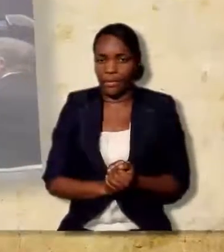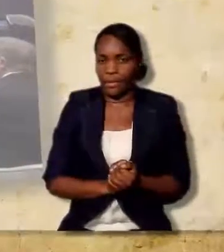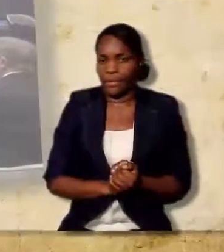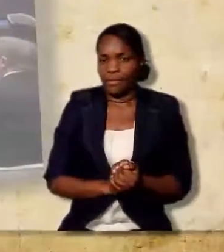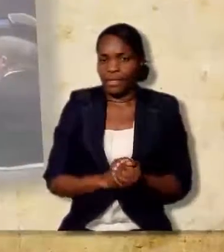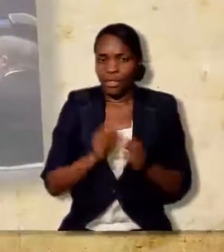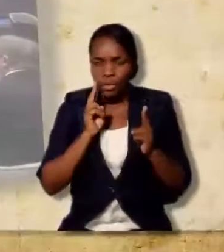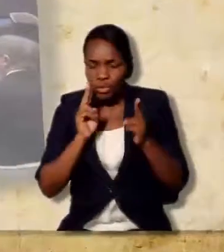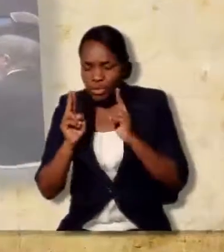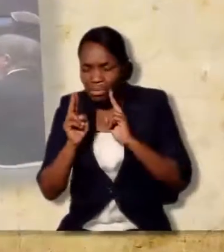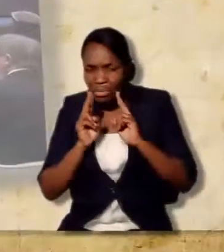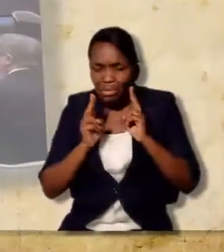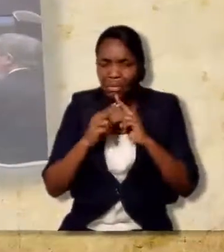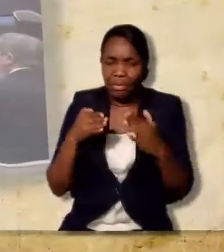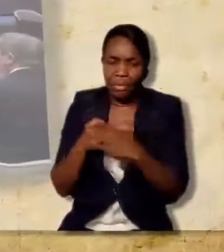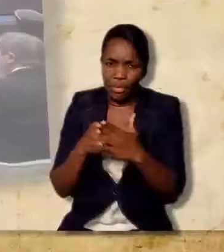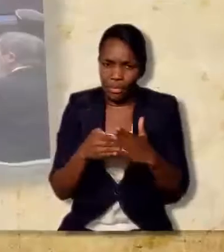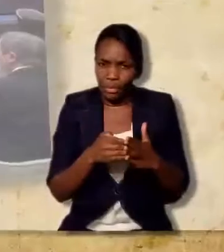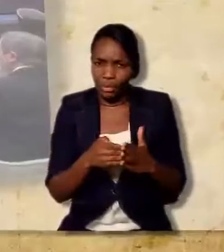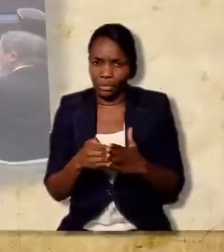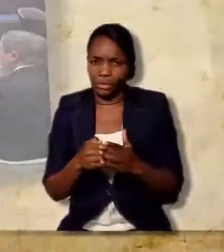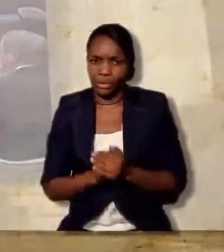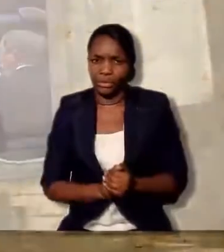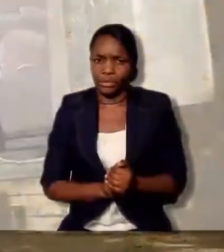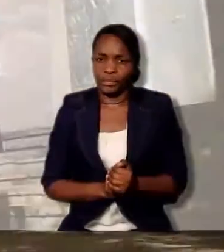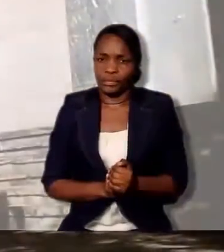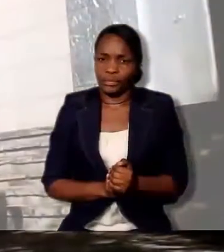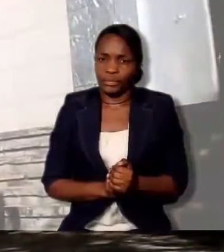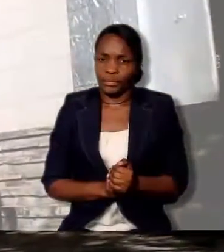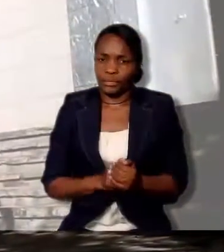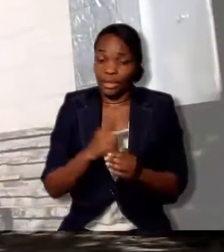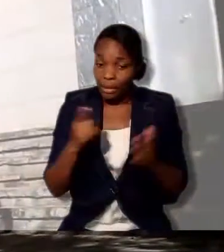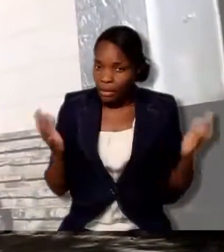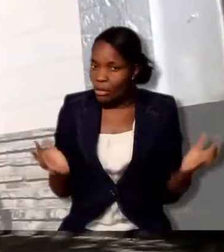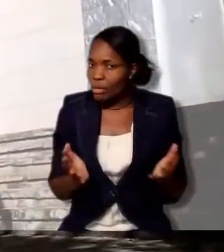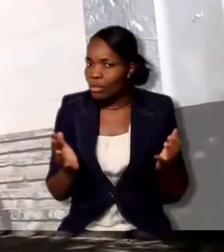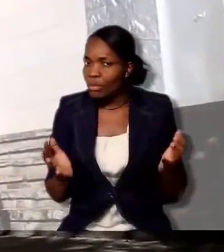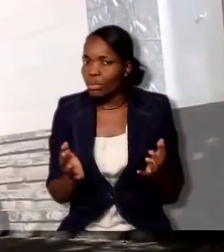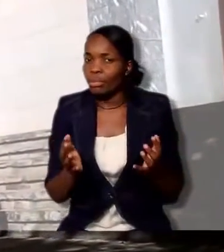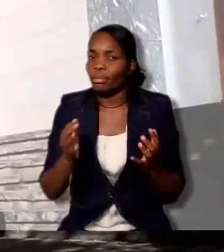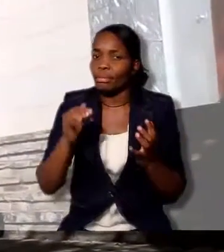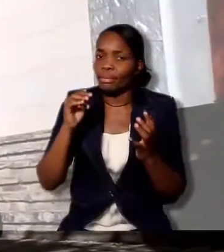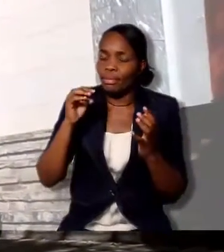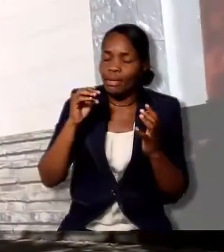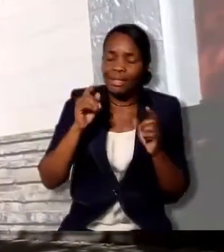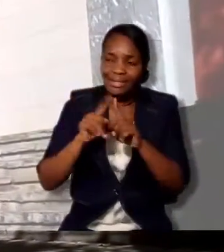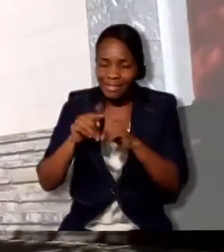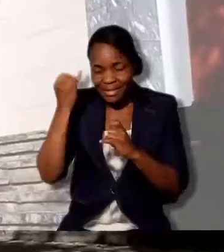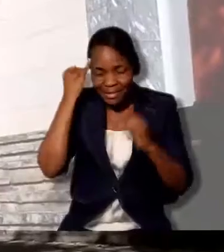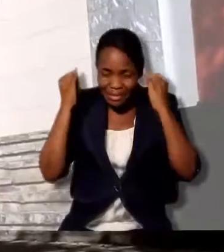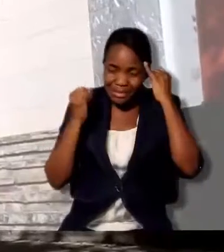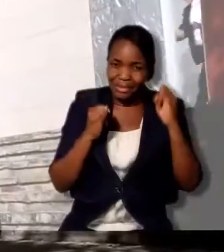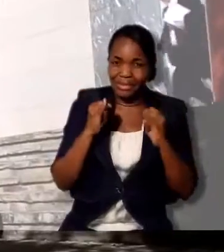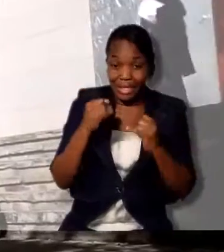to settle legal disputes submitted to it by states. It also provides recommended opinions on legal